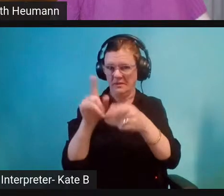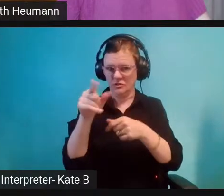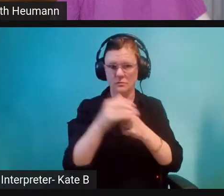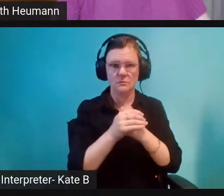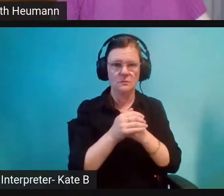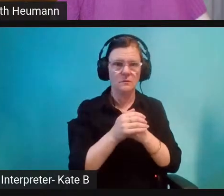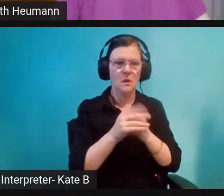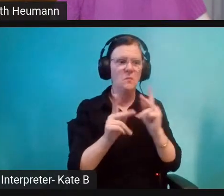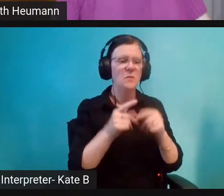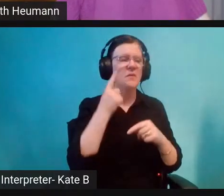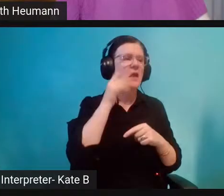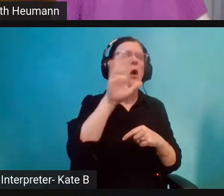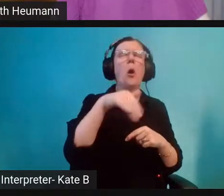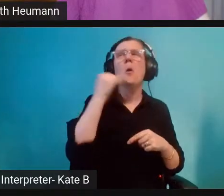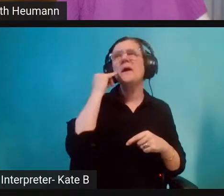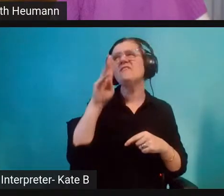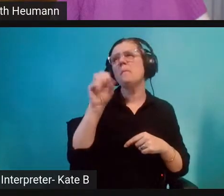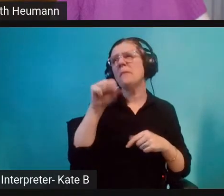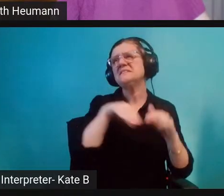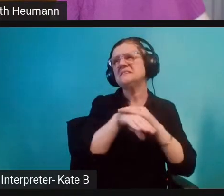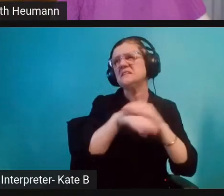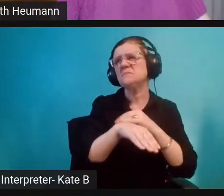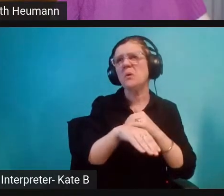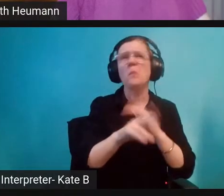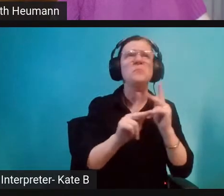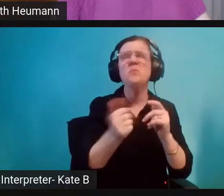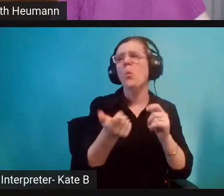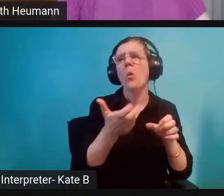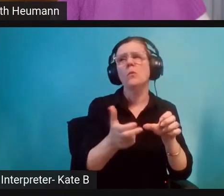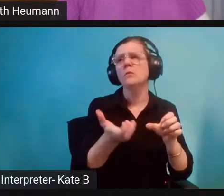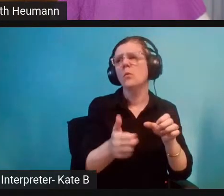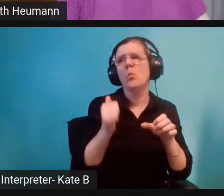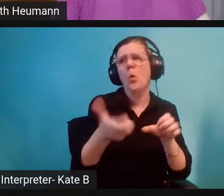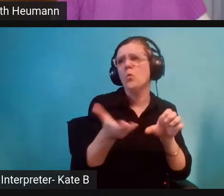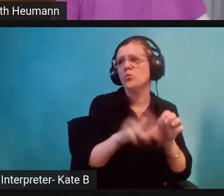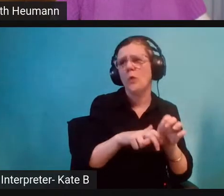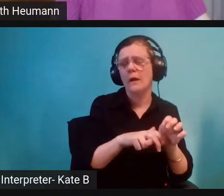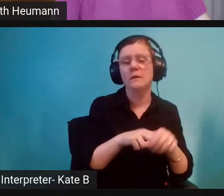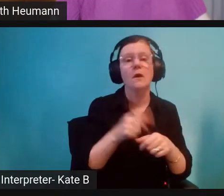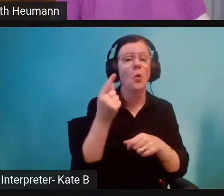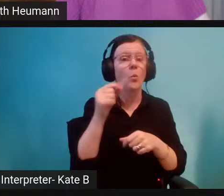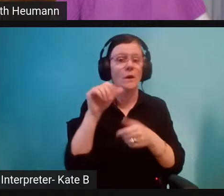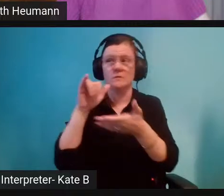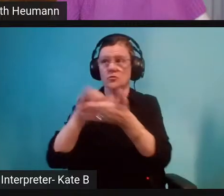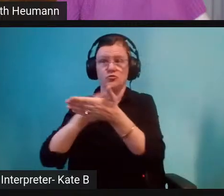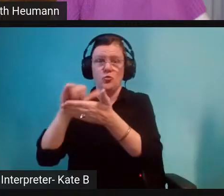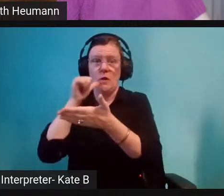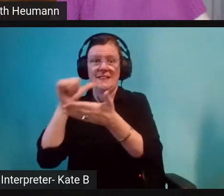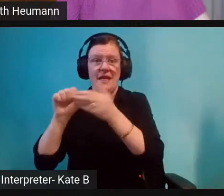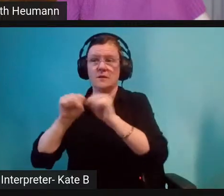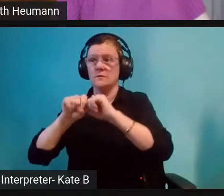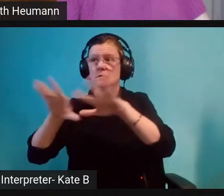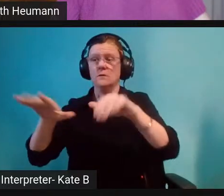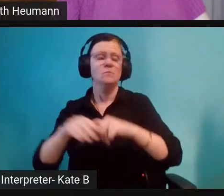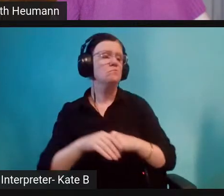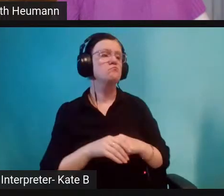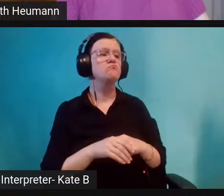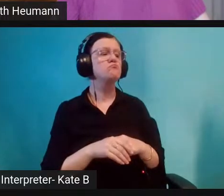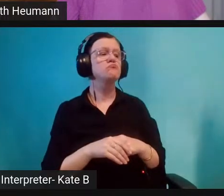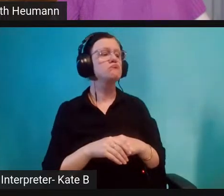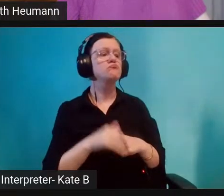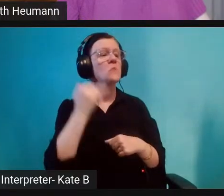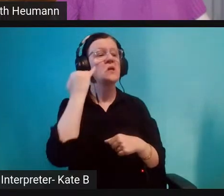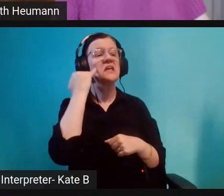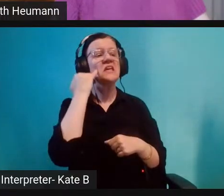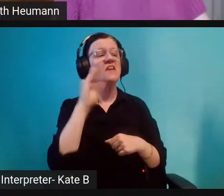people wouldn't use it. There was a letter that was going on in New York saying, people will not use it. This is what it's going